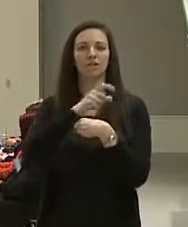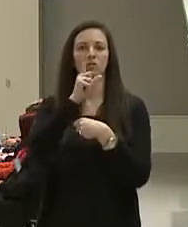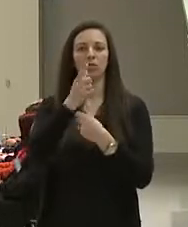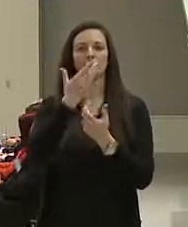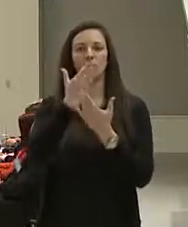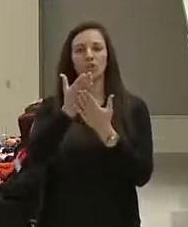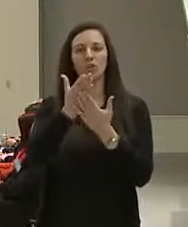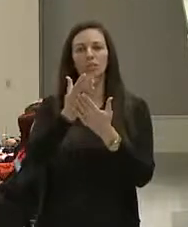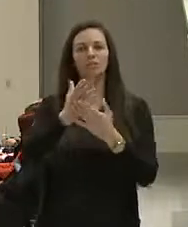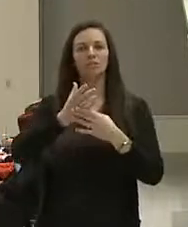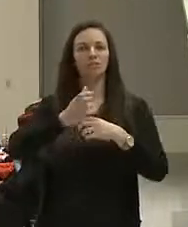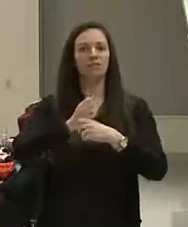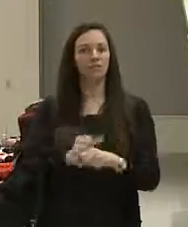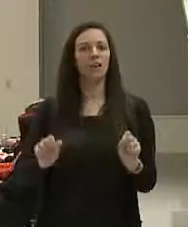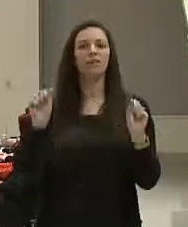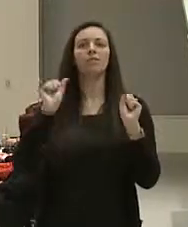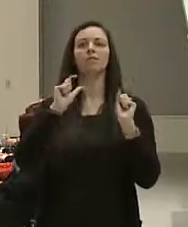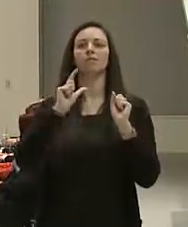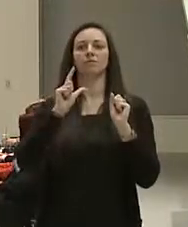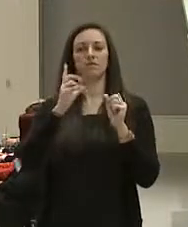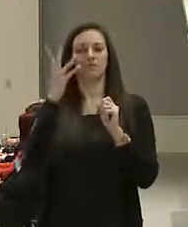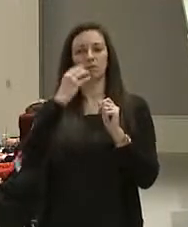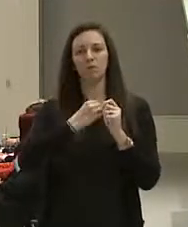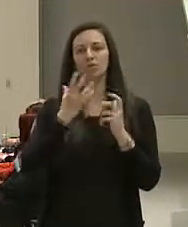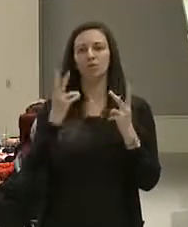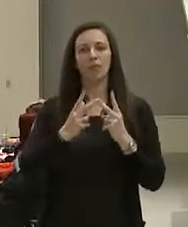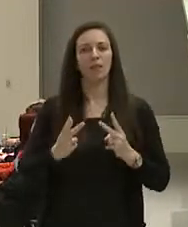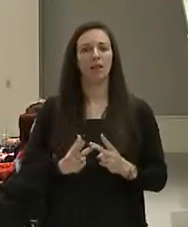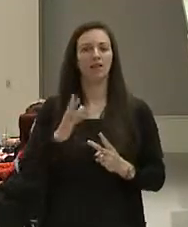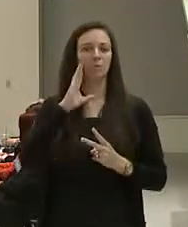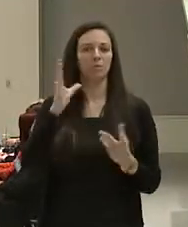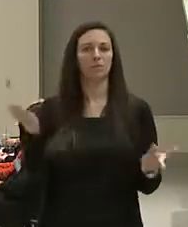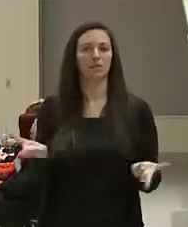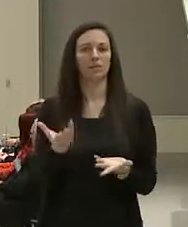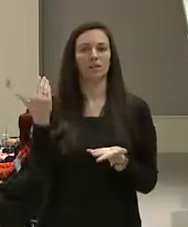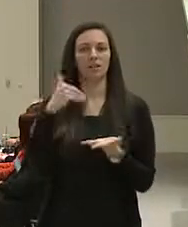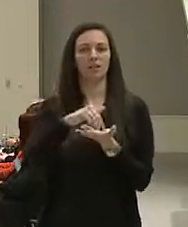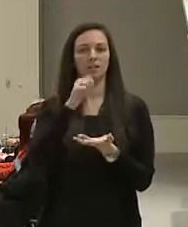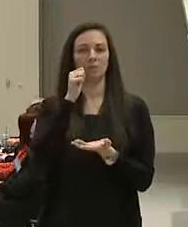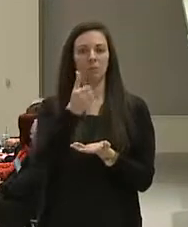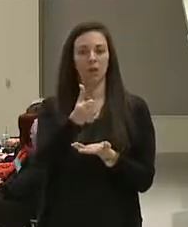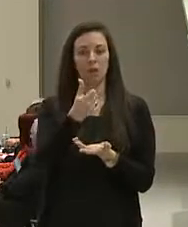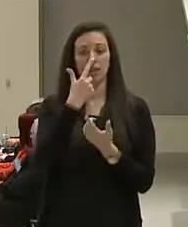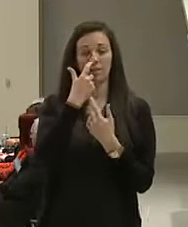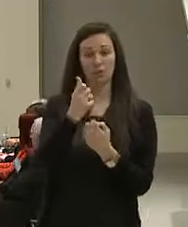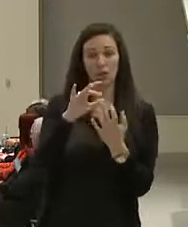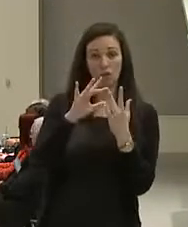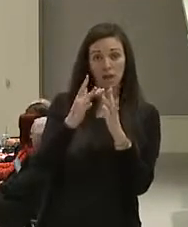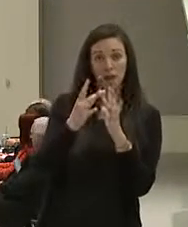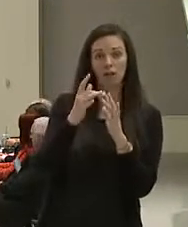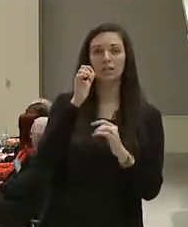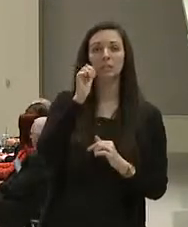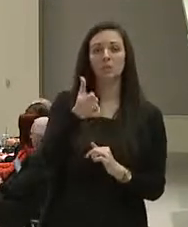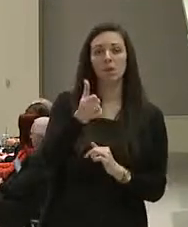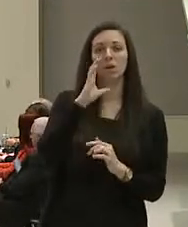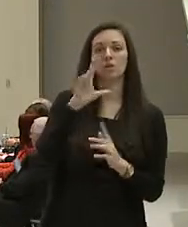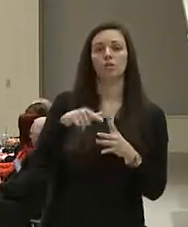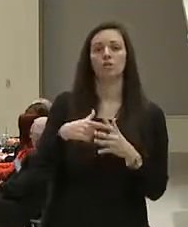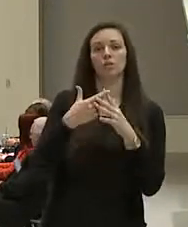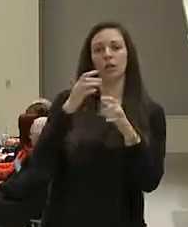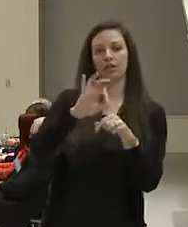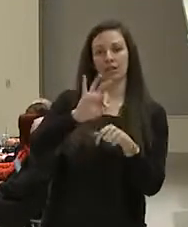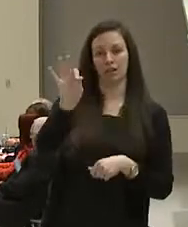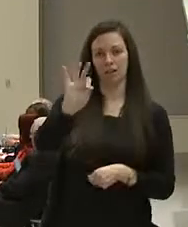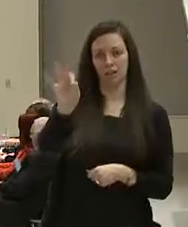environment. It's a beautiful venue. We'll be here tomorrow. For those who are interested online, tomorrow's venue will start at 9